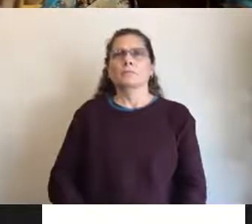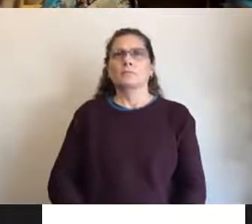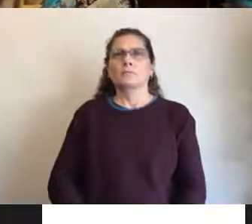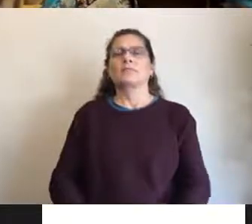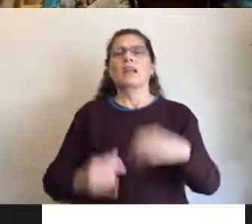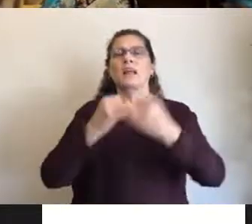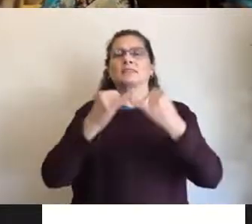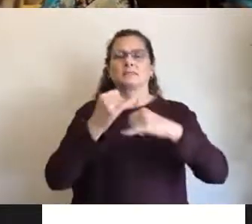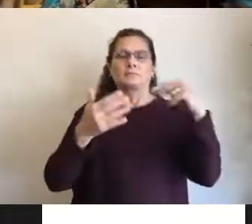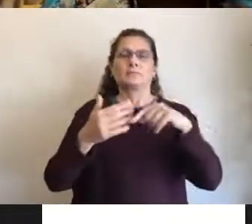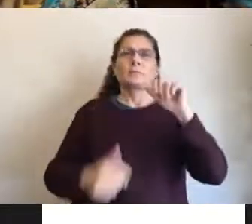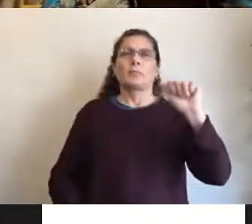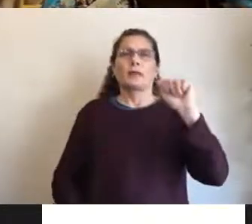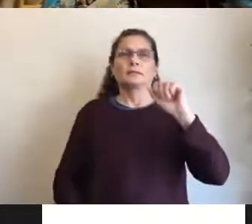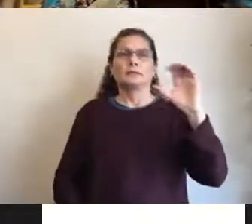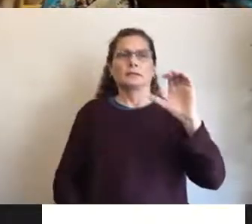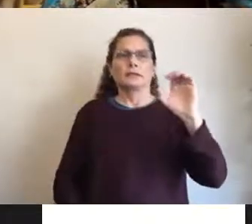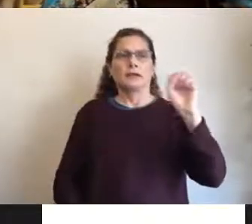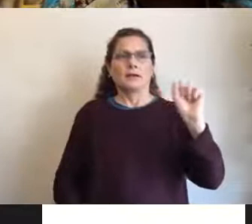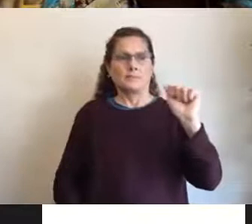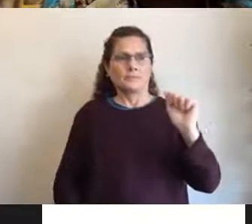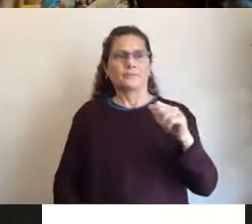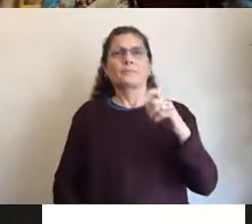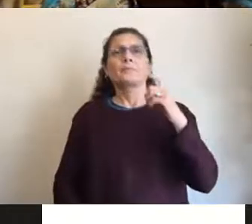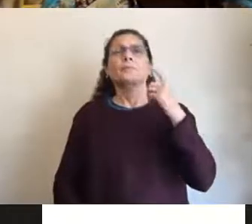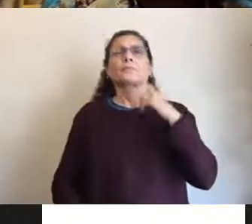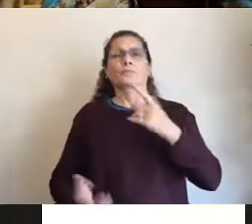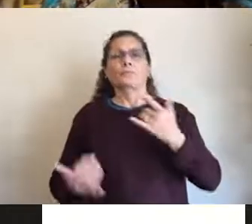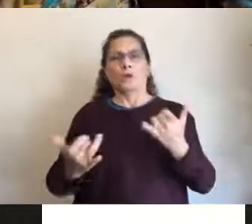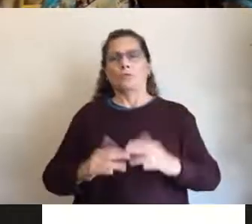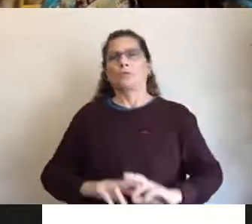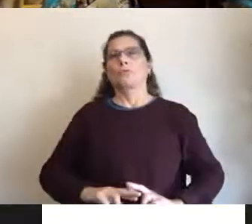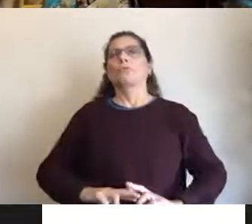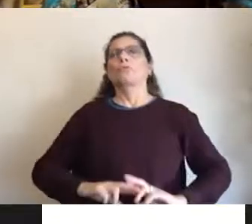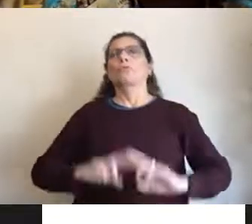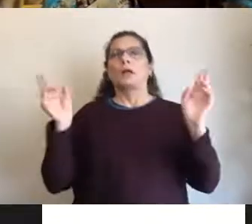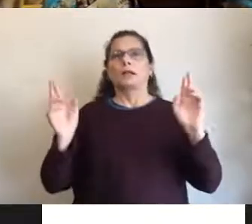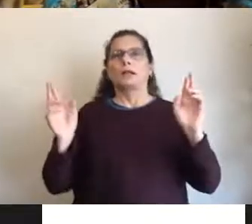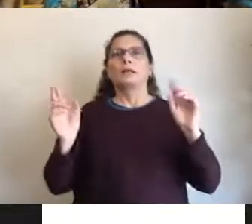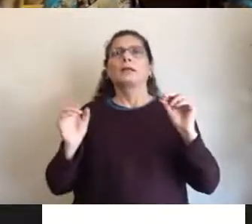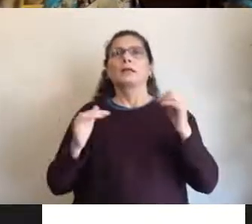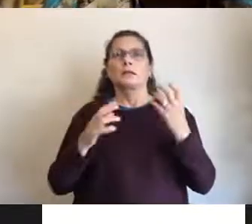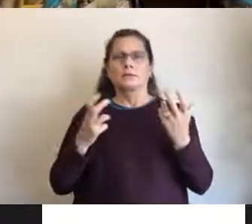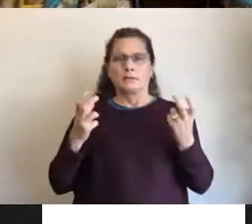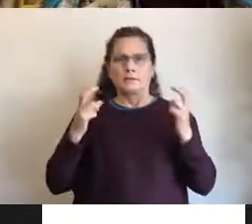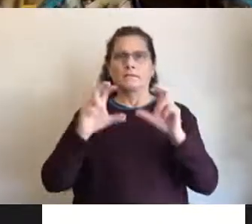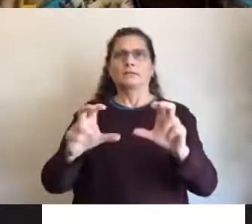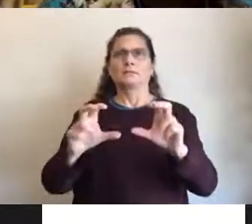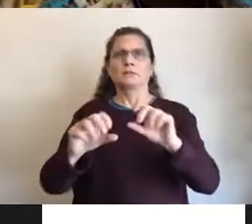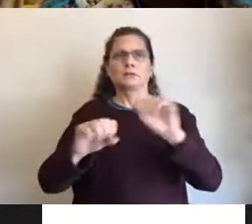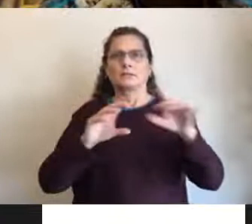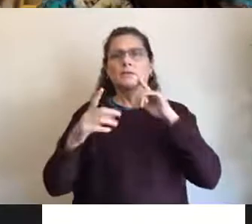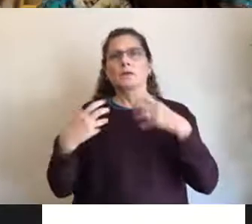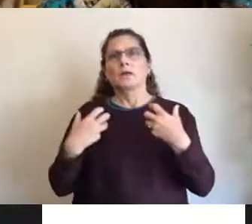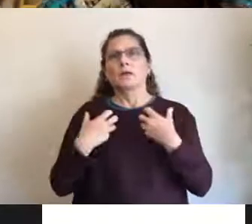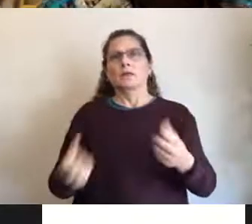insurance is now open. And as Milwaukee County continues to invest in improving our health outcomes on its mission to become, and on our mission to become the